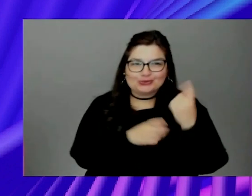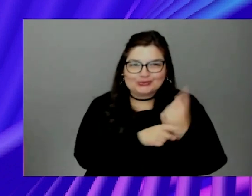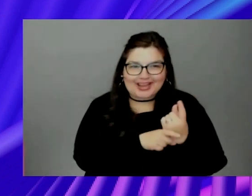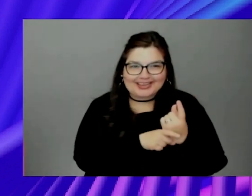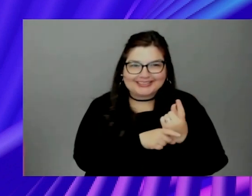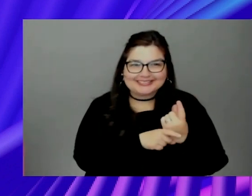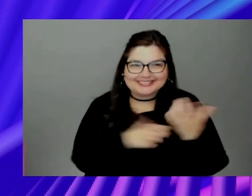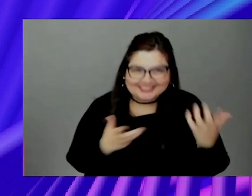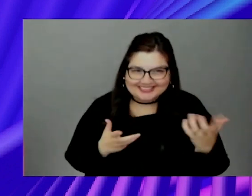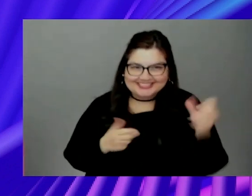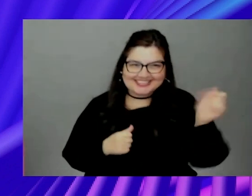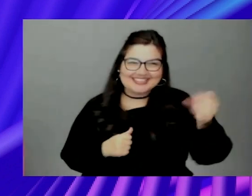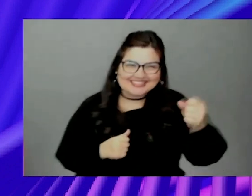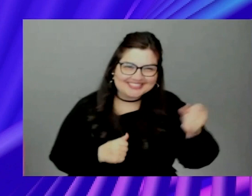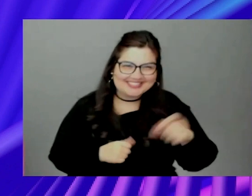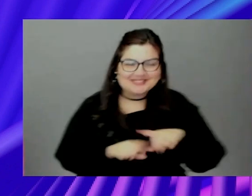But yeah, we can see.